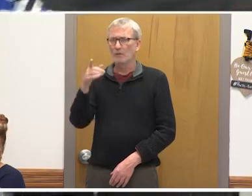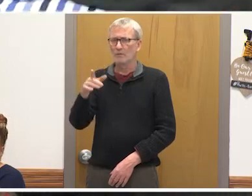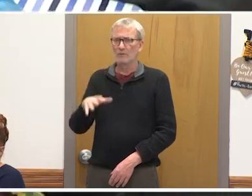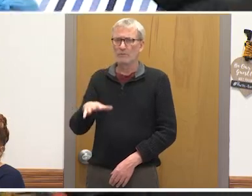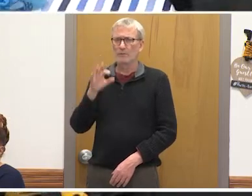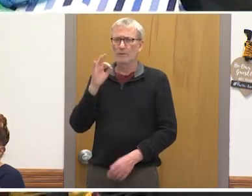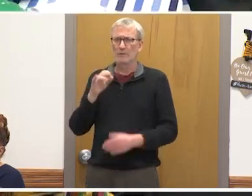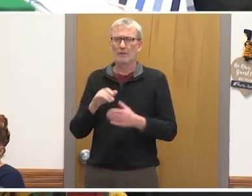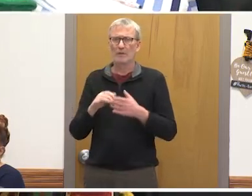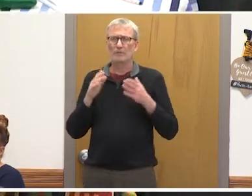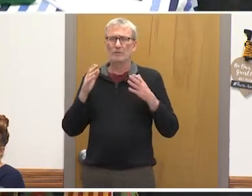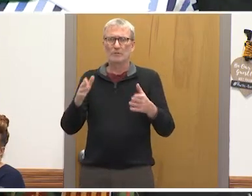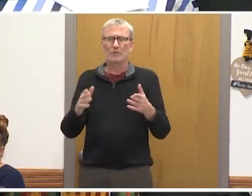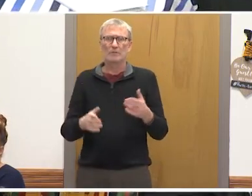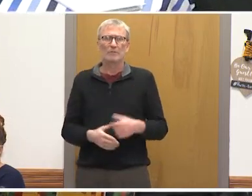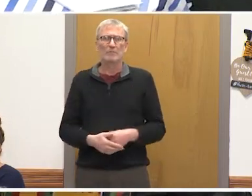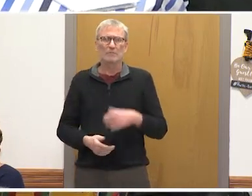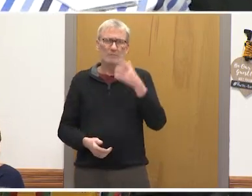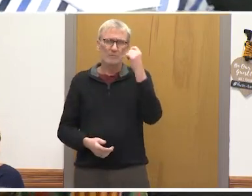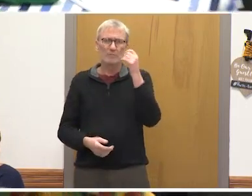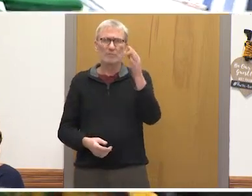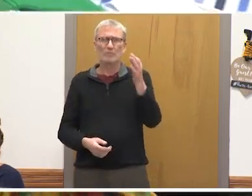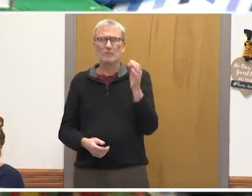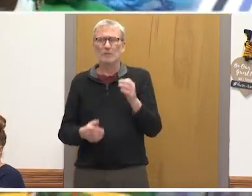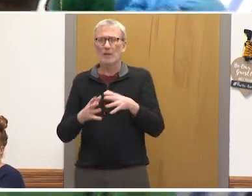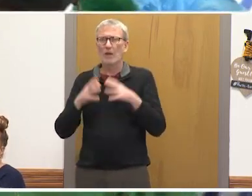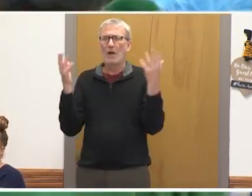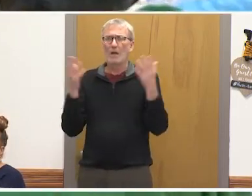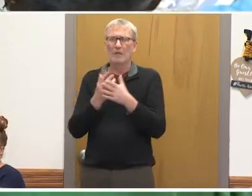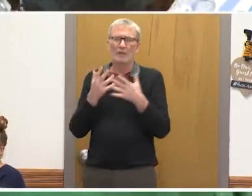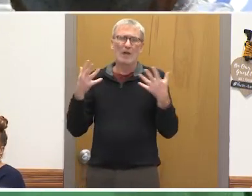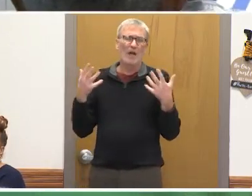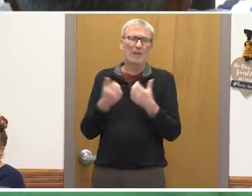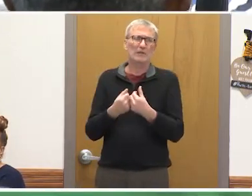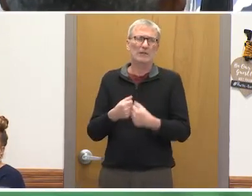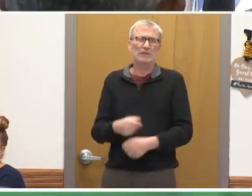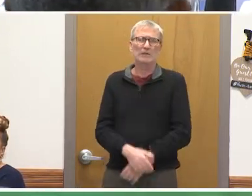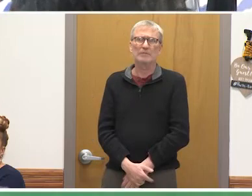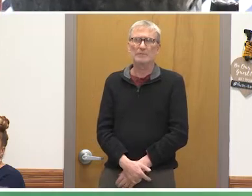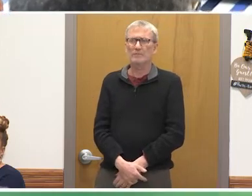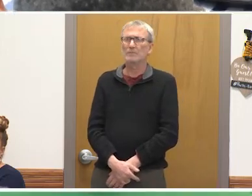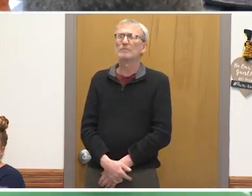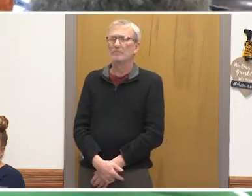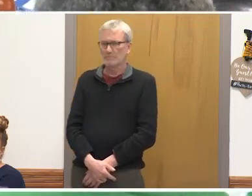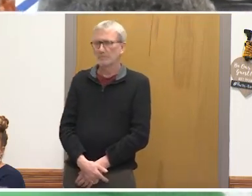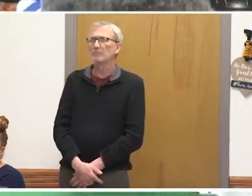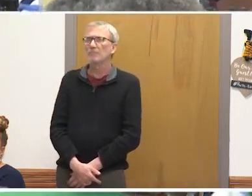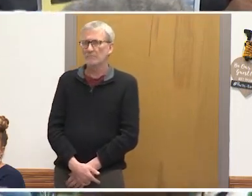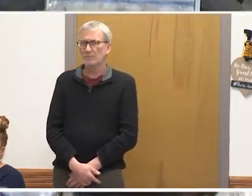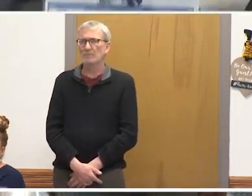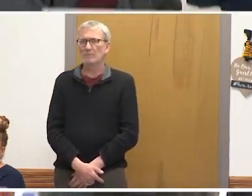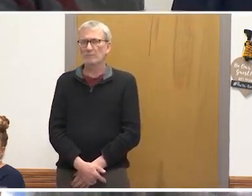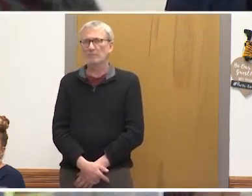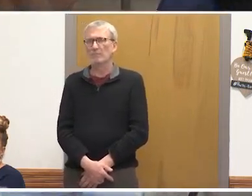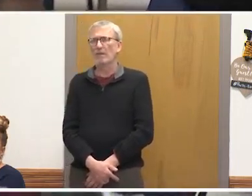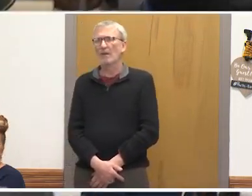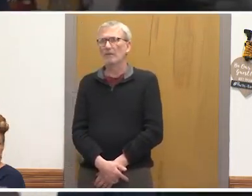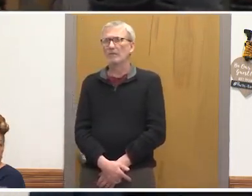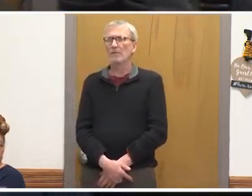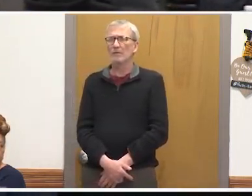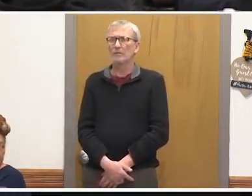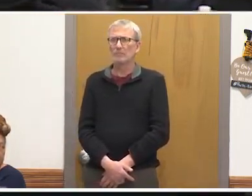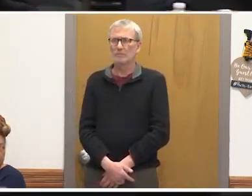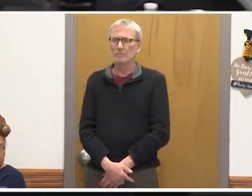it because of a lot of accidents? Did everybody hear that question? The question was, did we pick those